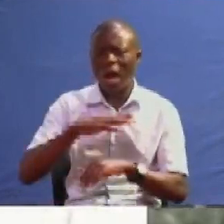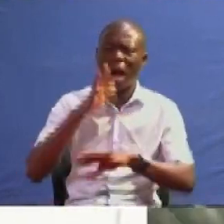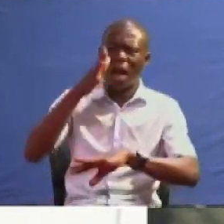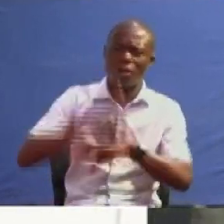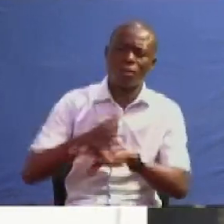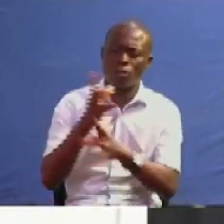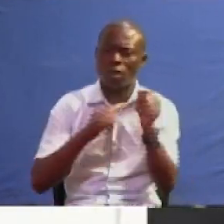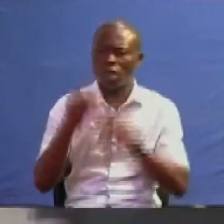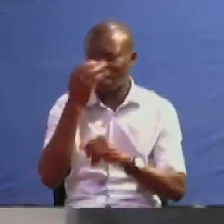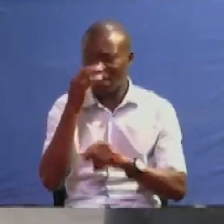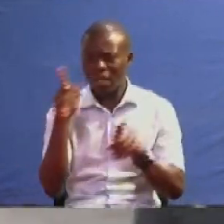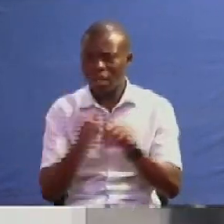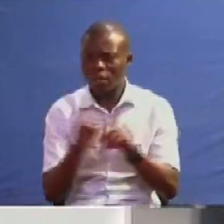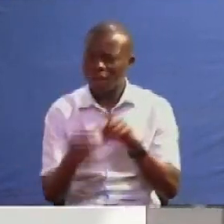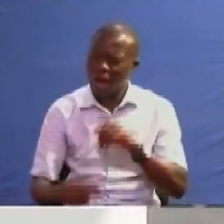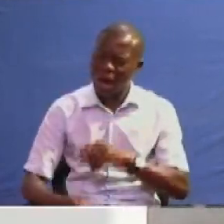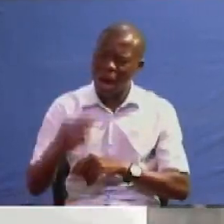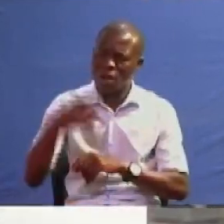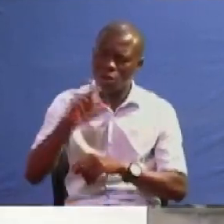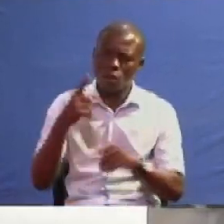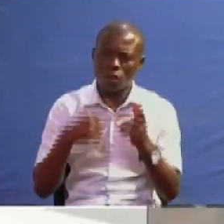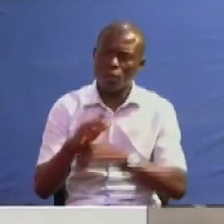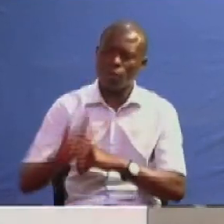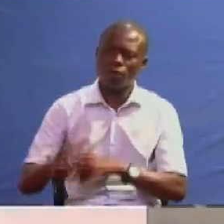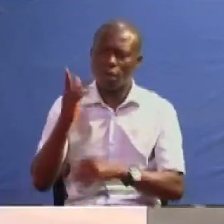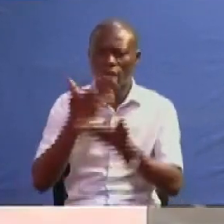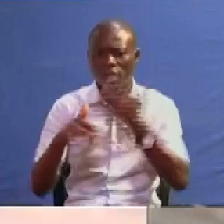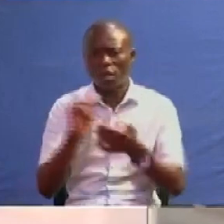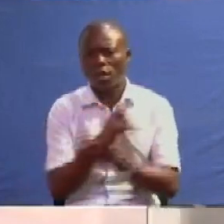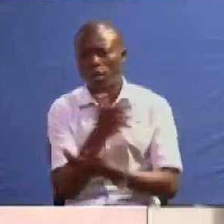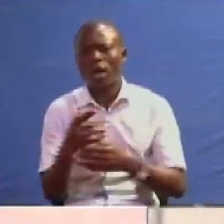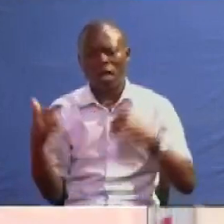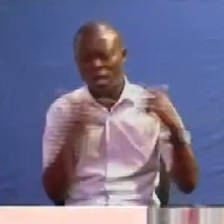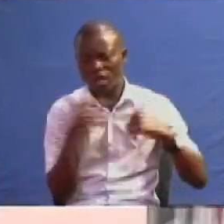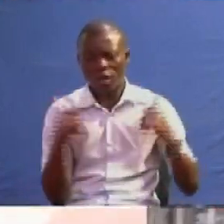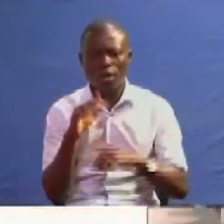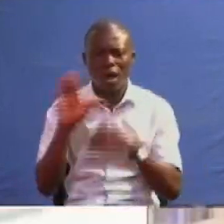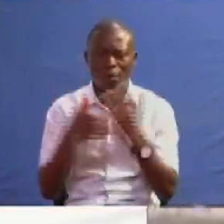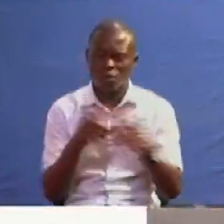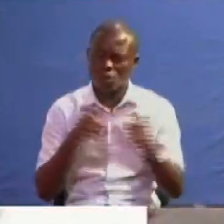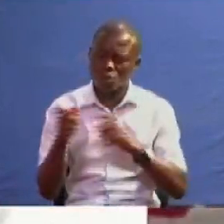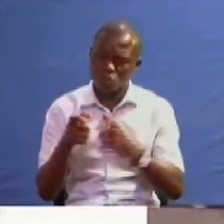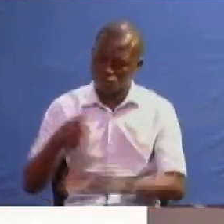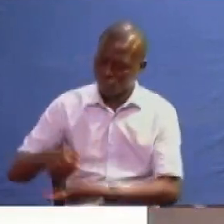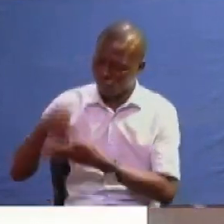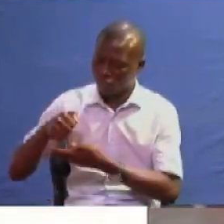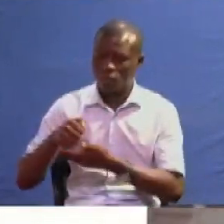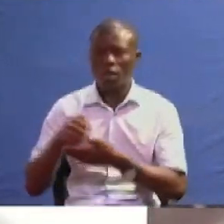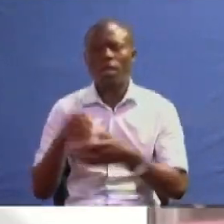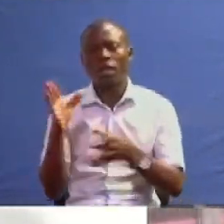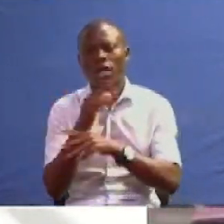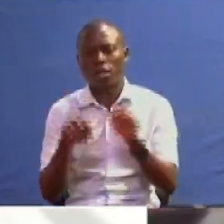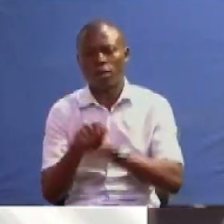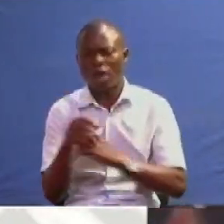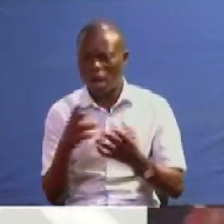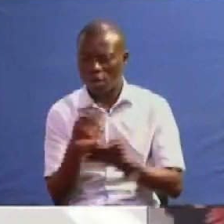President William Ruto hinted at the high cost of using the airline amid his recent complaints from the controller of budget regarding extravagant spending